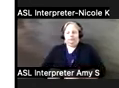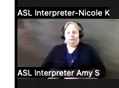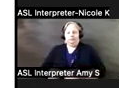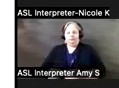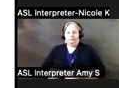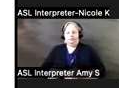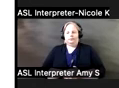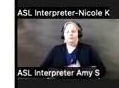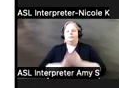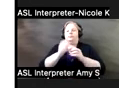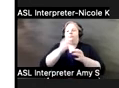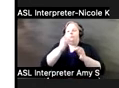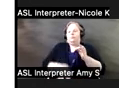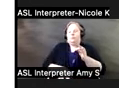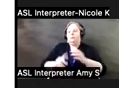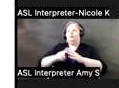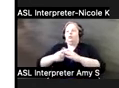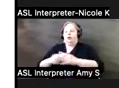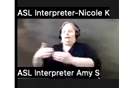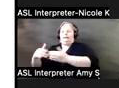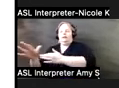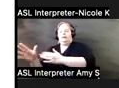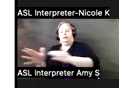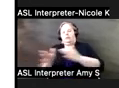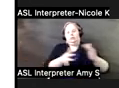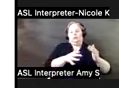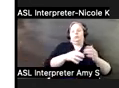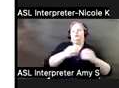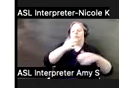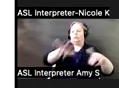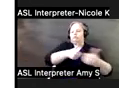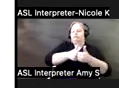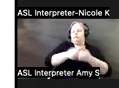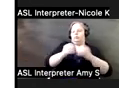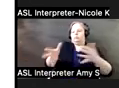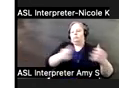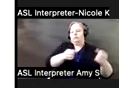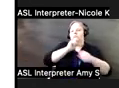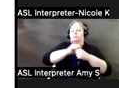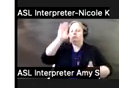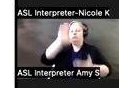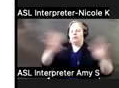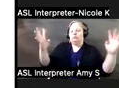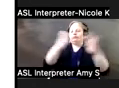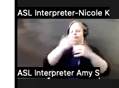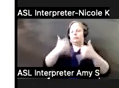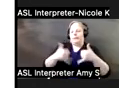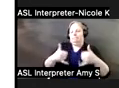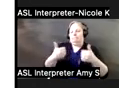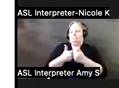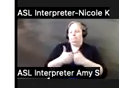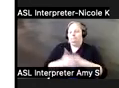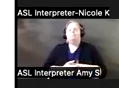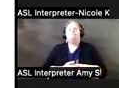simpler, and then work your way up. Ones require a lot of speed to play, and they just have overall less complicated gameplay. So it's really important to know which games